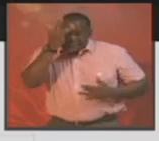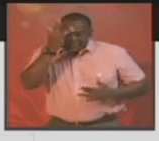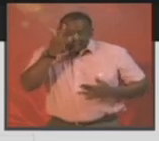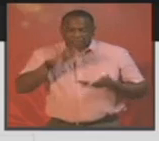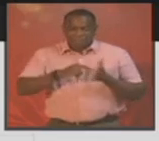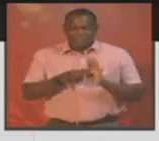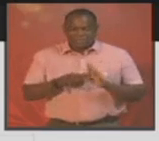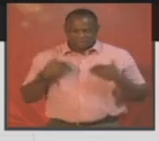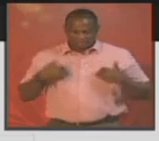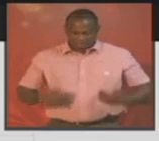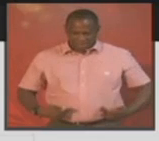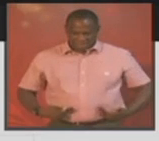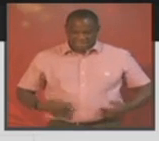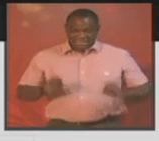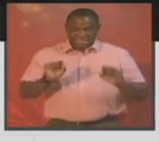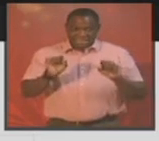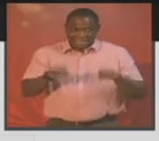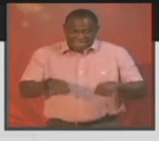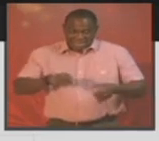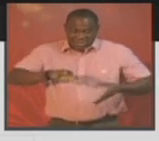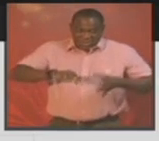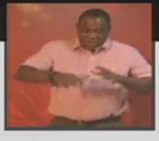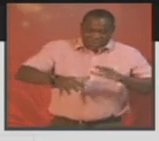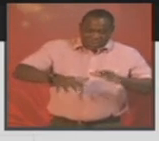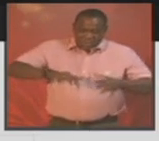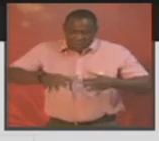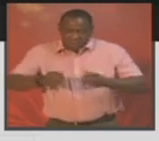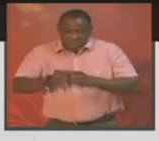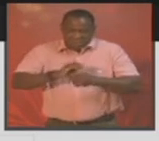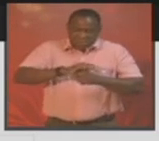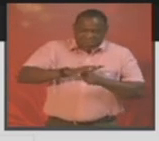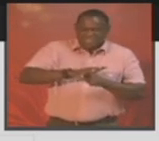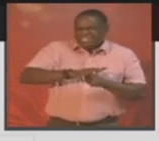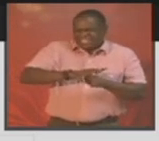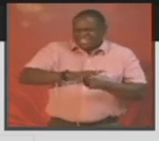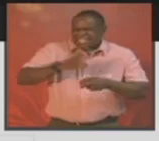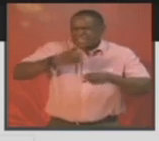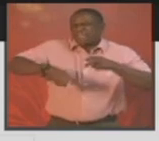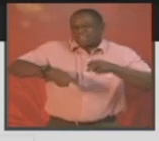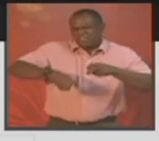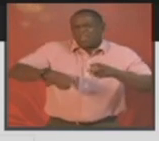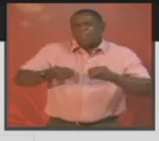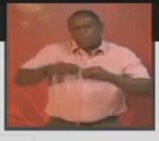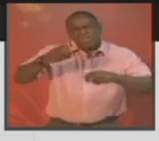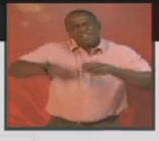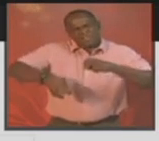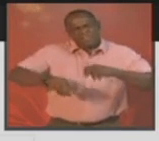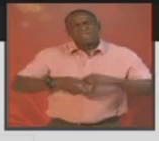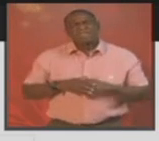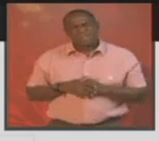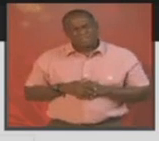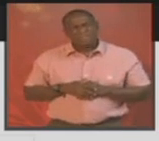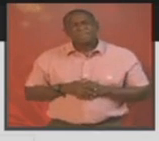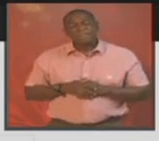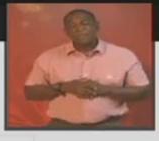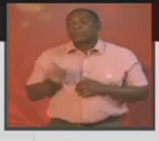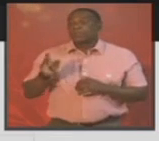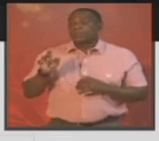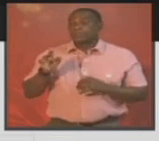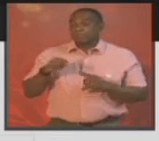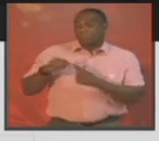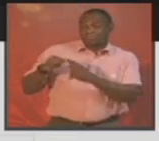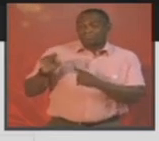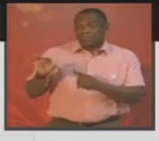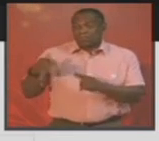we're emphasizing the importance of protection of all individuals, but especially those who have